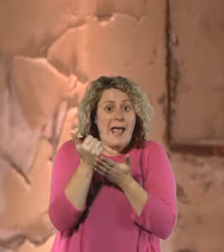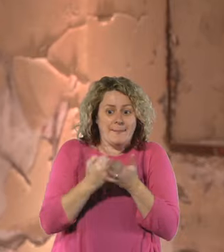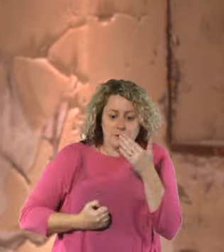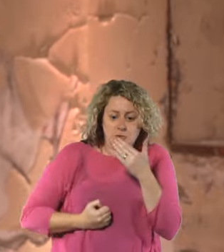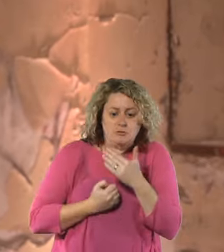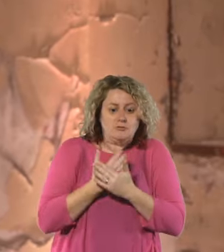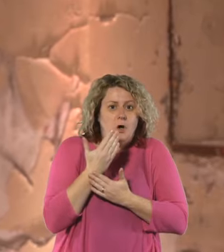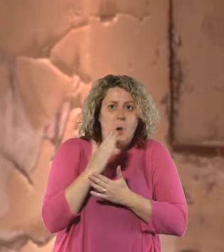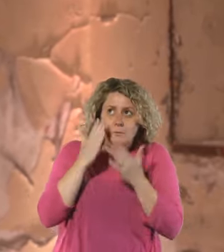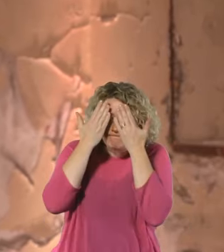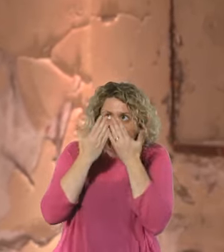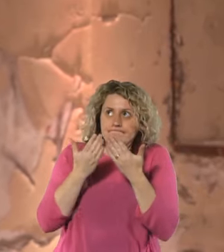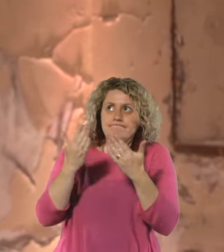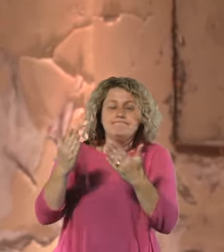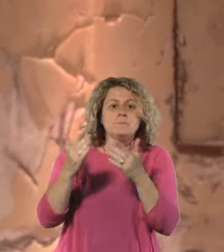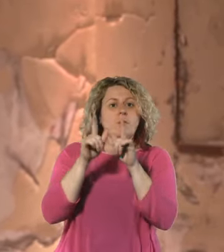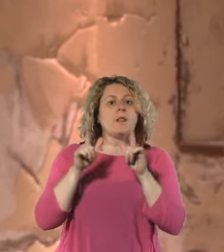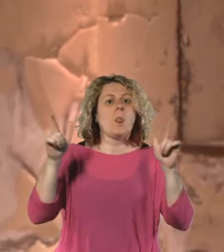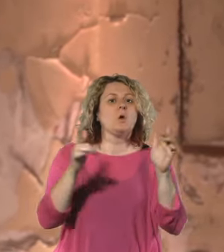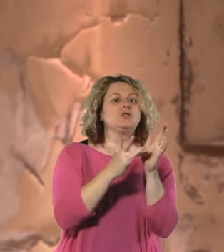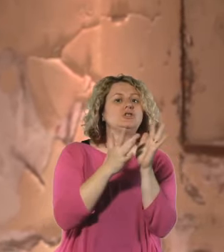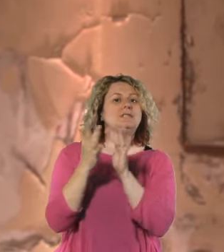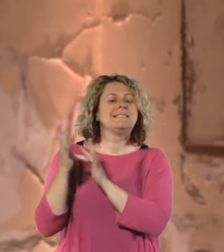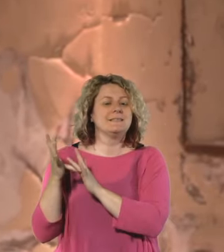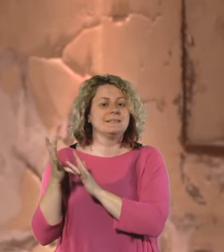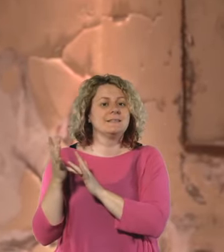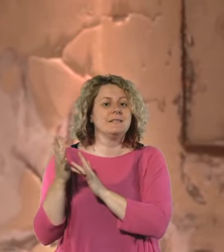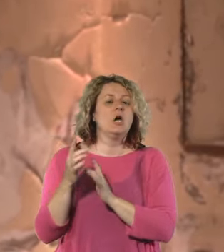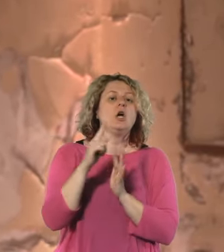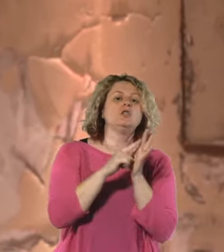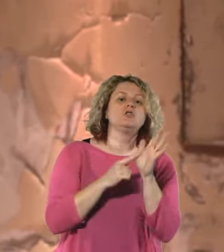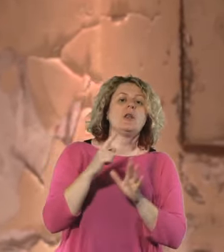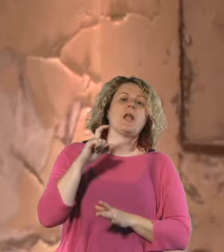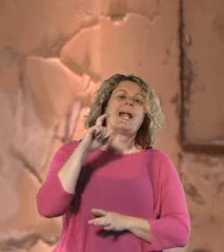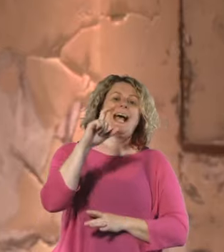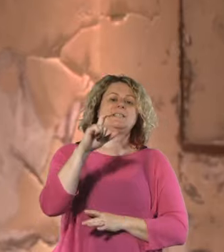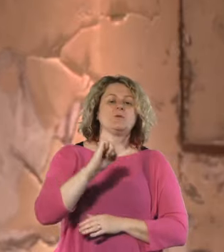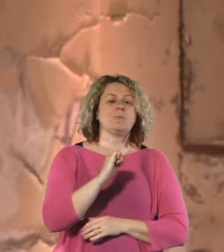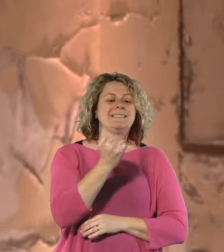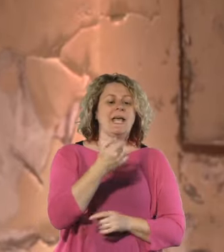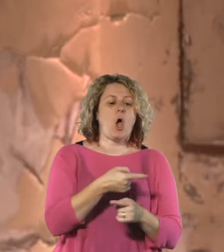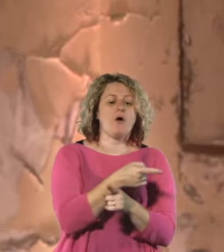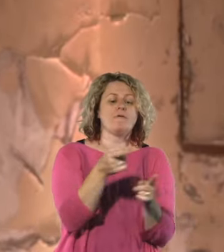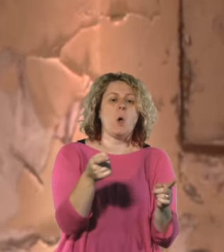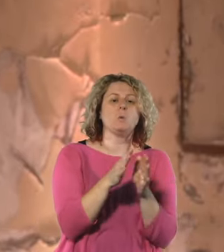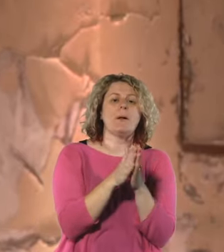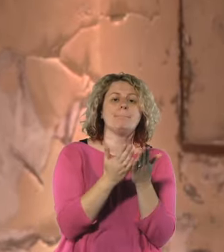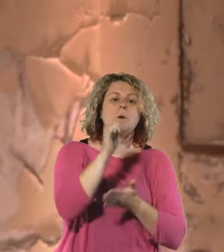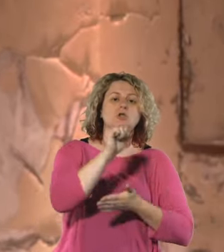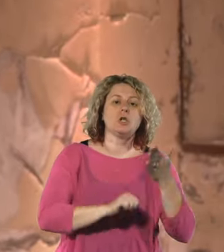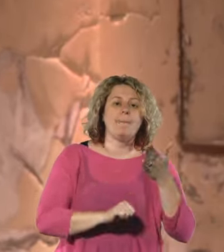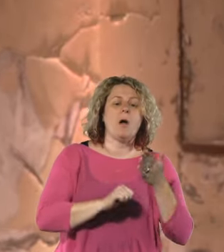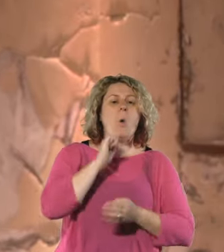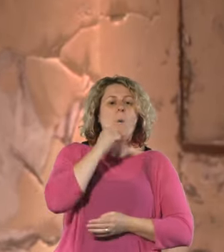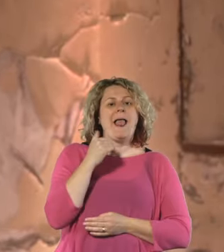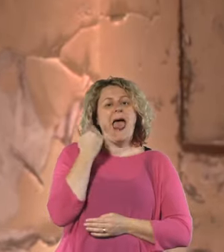our Lord Jesus better. So each evening, Jonathan Carswell from 10 of Those is going to be coming to give us some good book recommendations, but also check